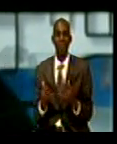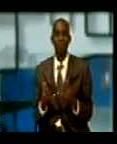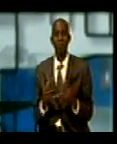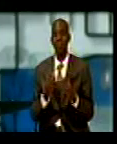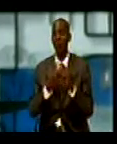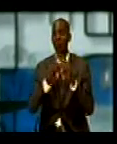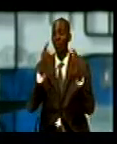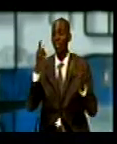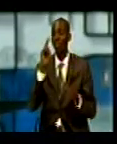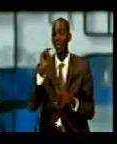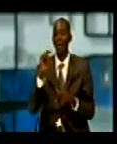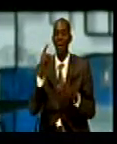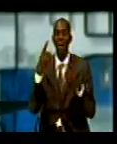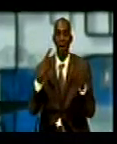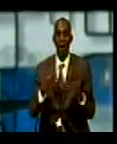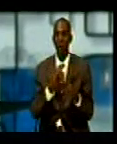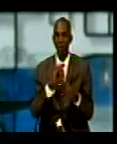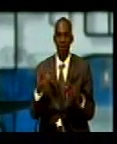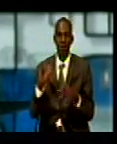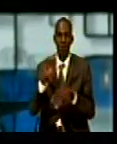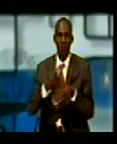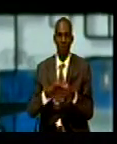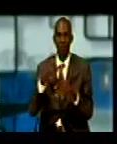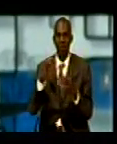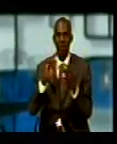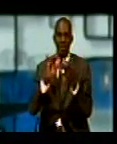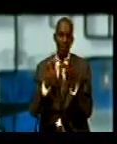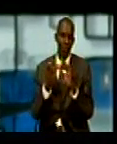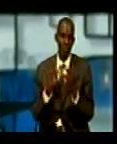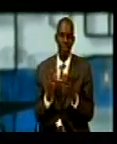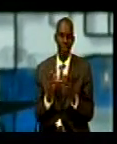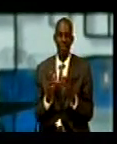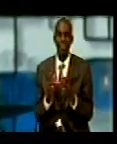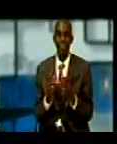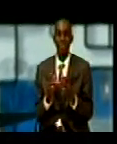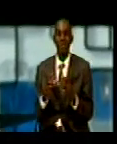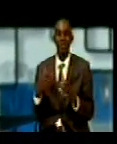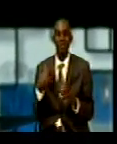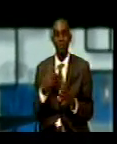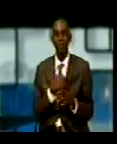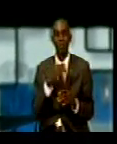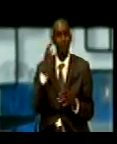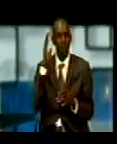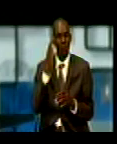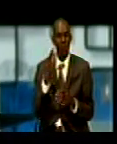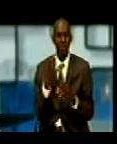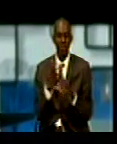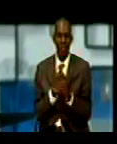happening on the social media. And that is why we'll be taking this all the way